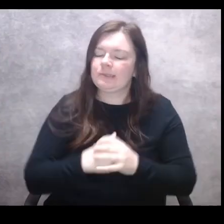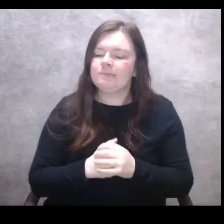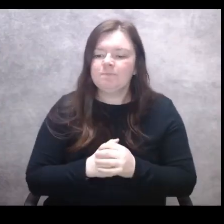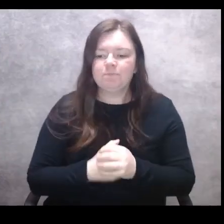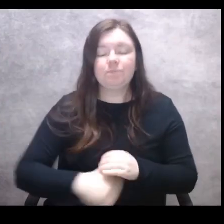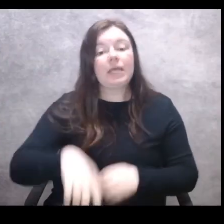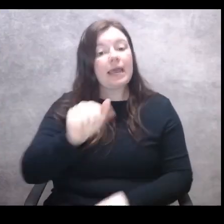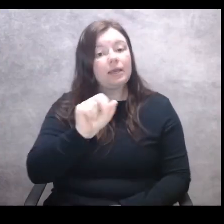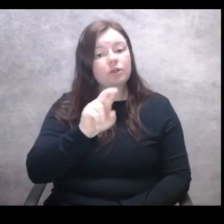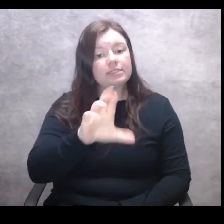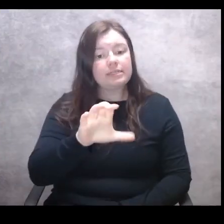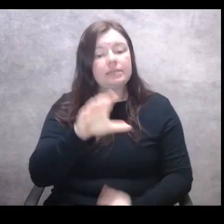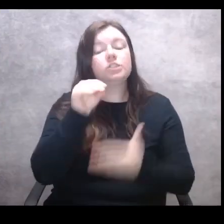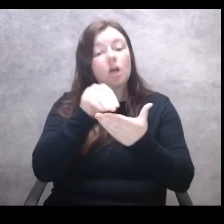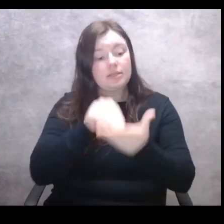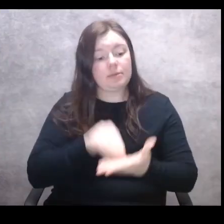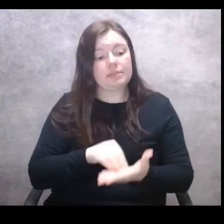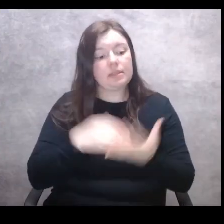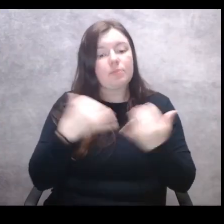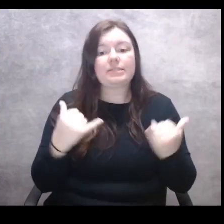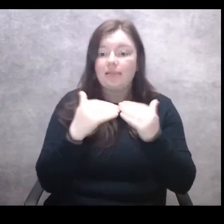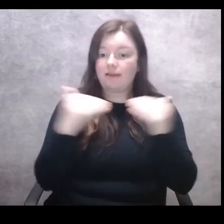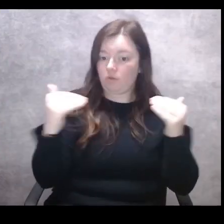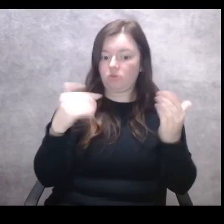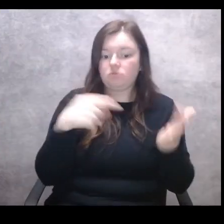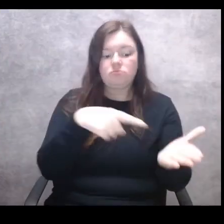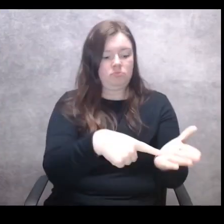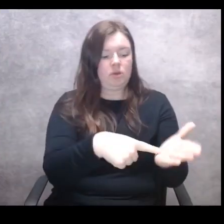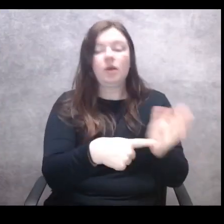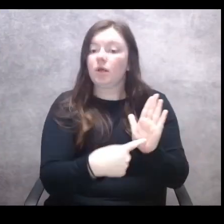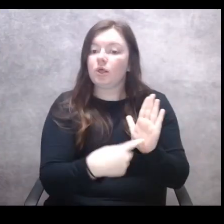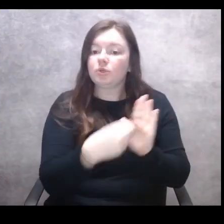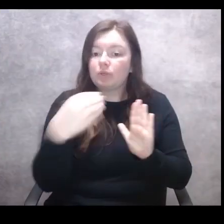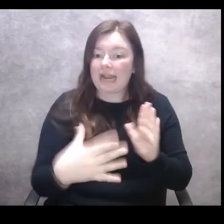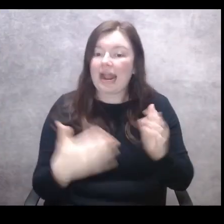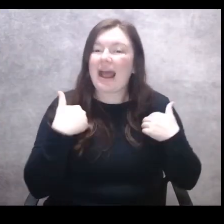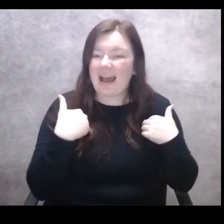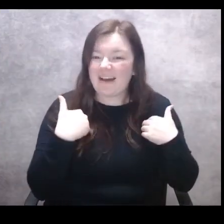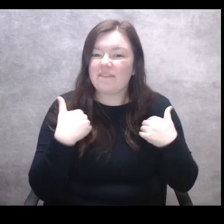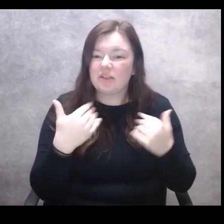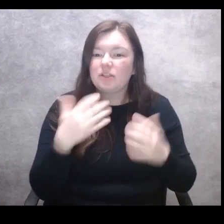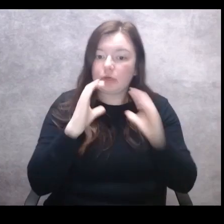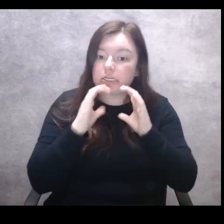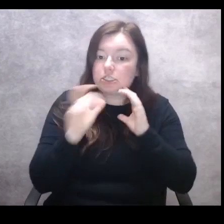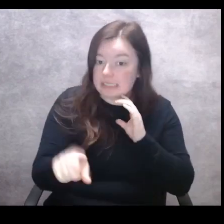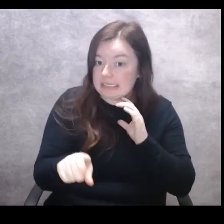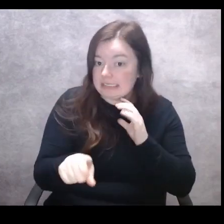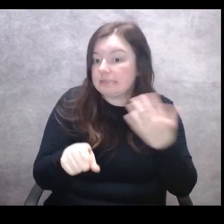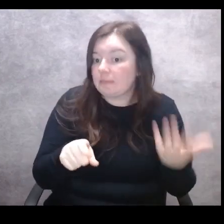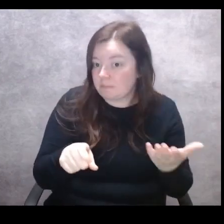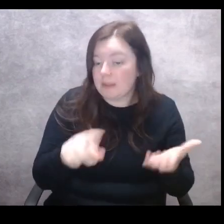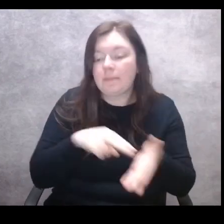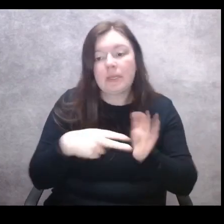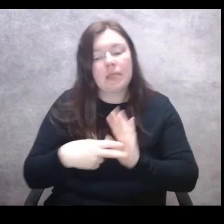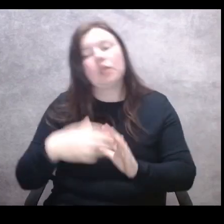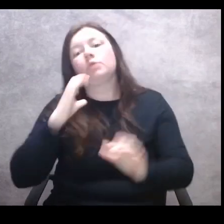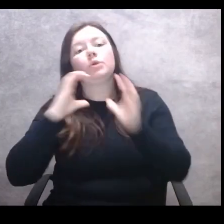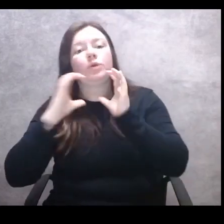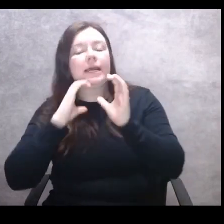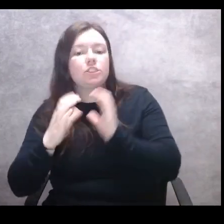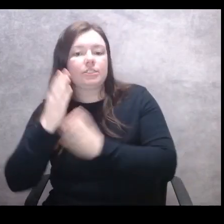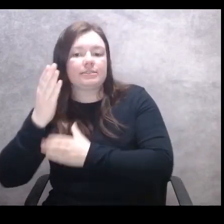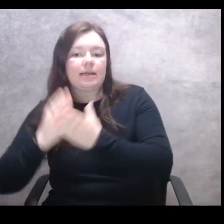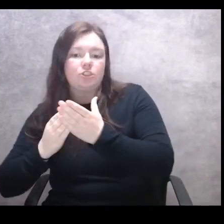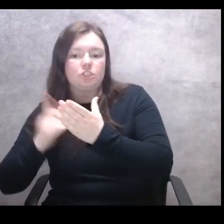consistent. If the ARC documents in the present levels that the student has communication needs, then the